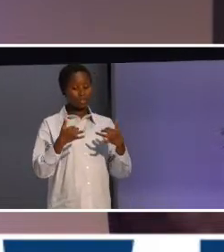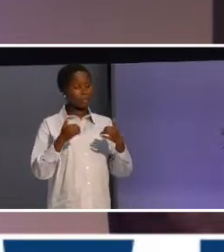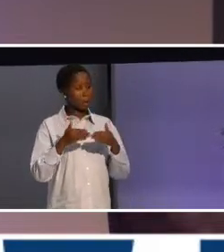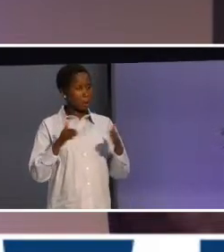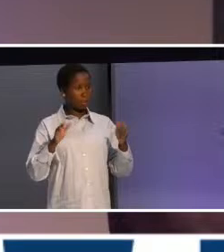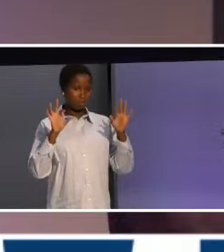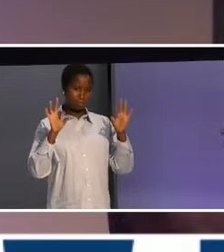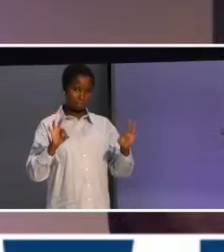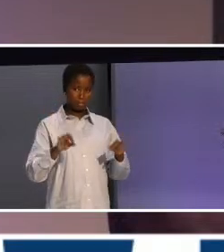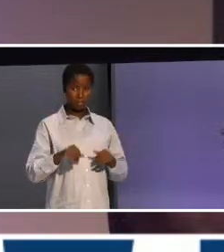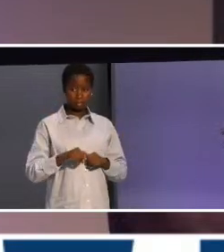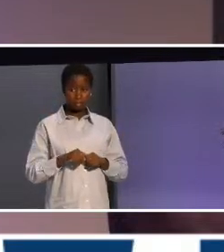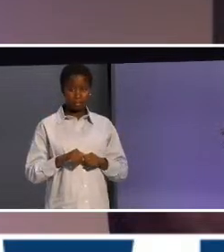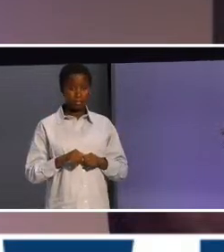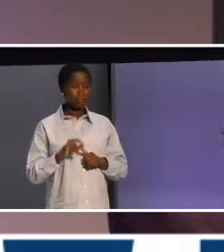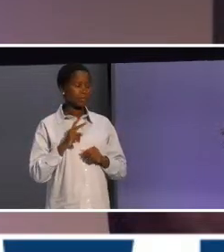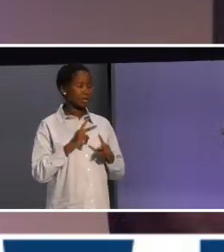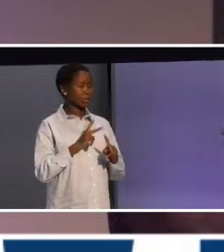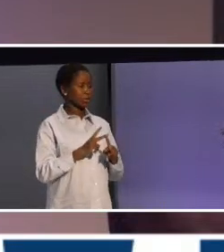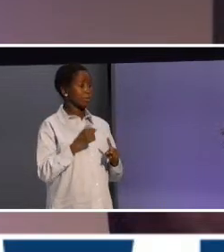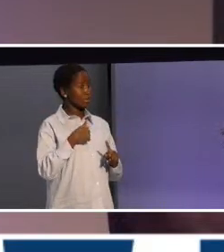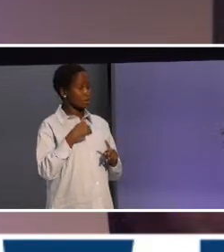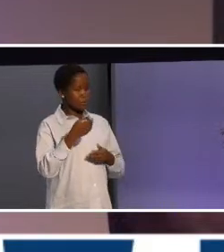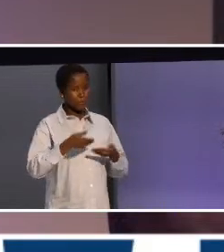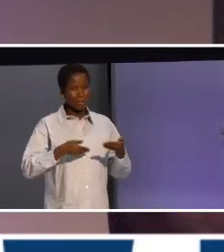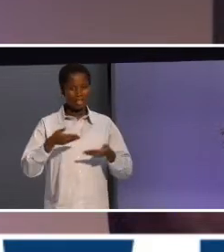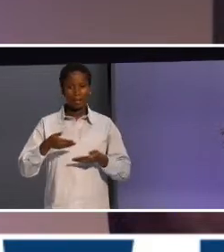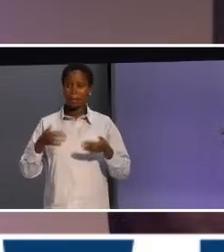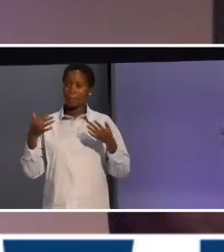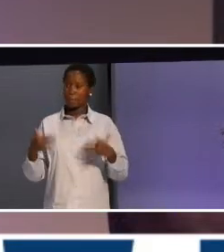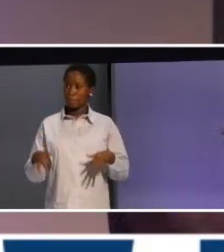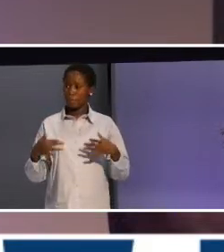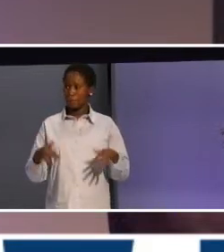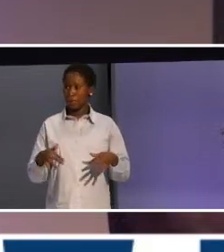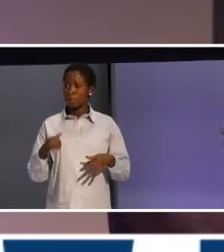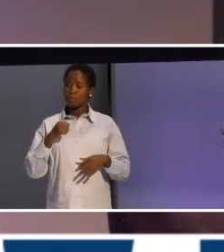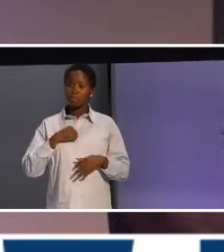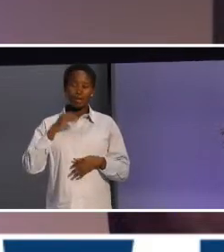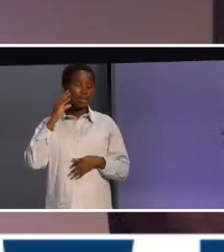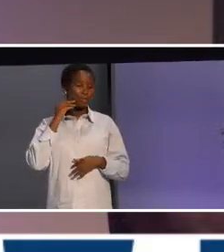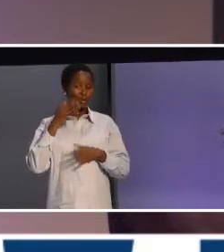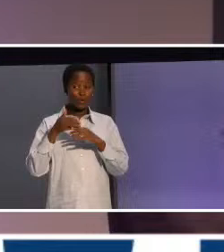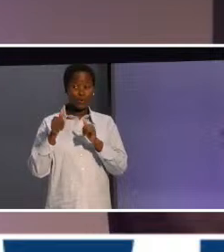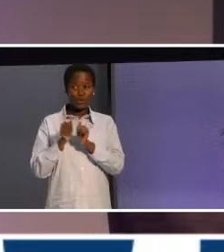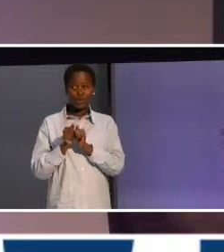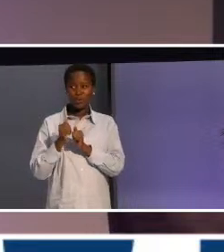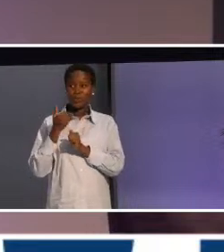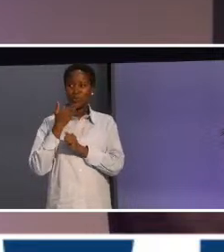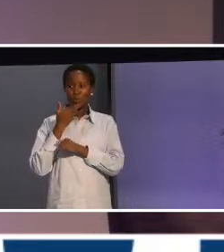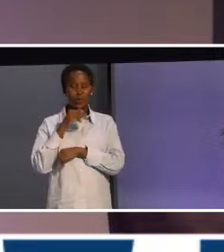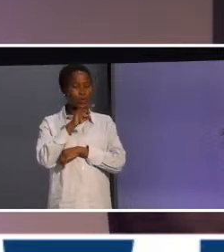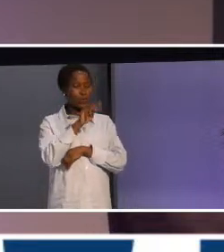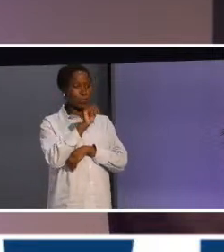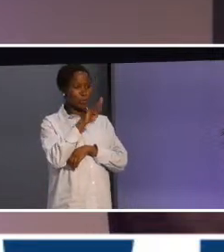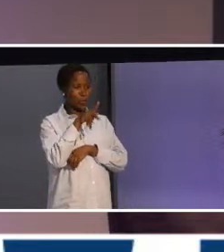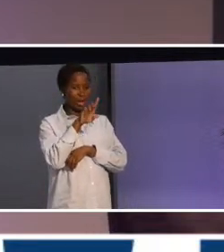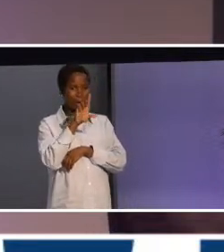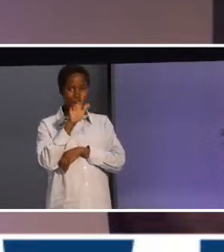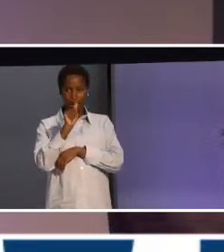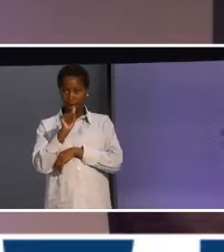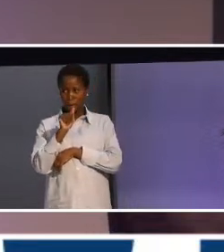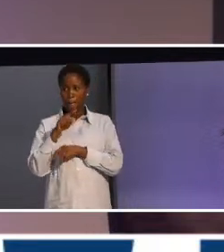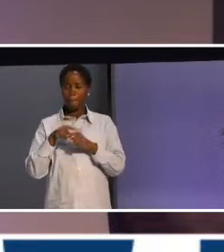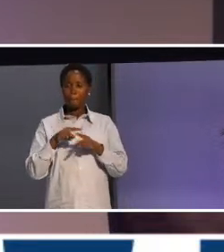I congratulate and welcome my extremely experienced colleague, His Excellency Mr. Mosotho Moepa,